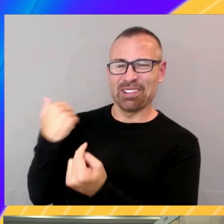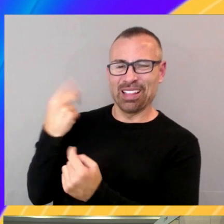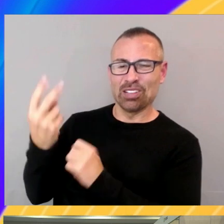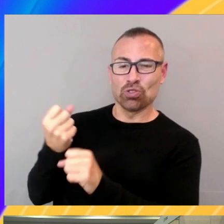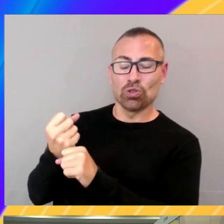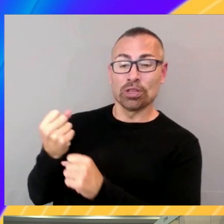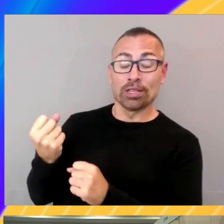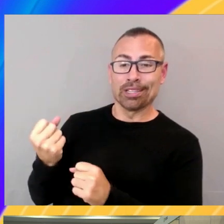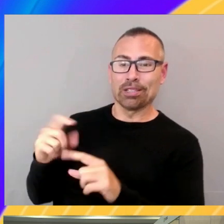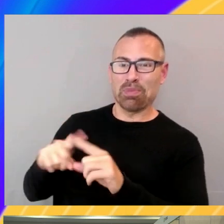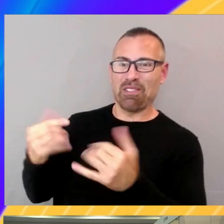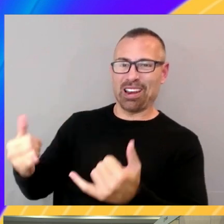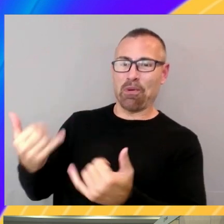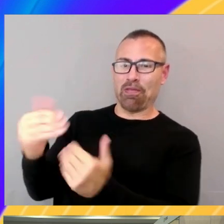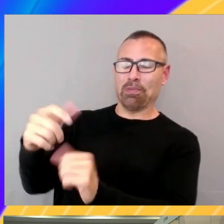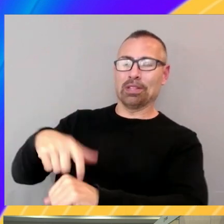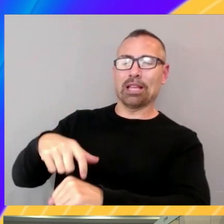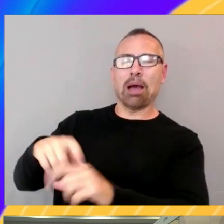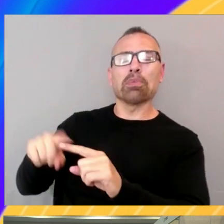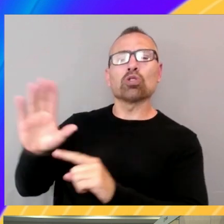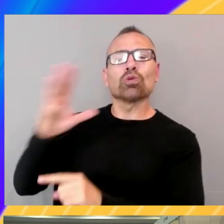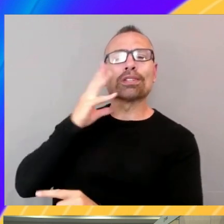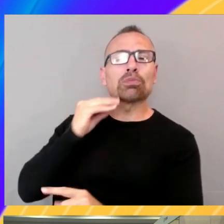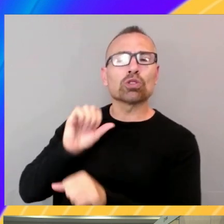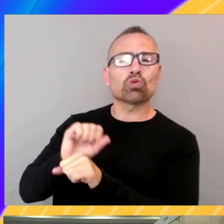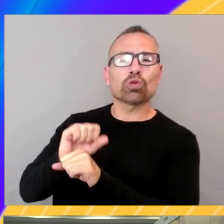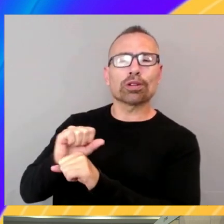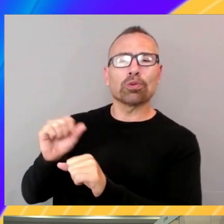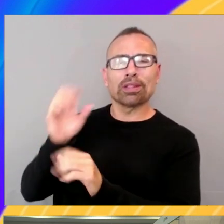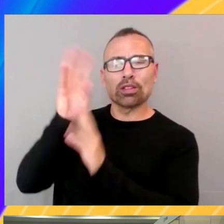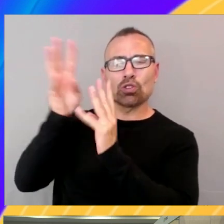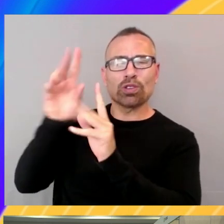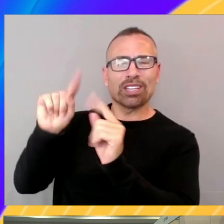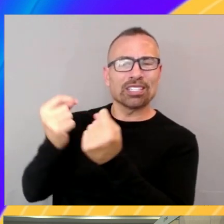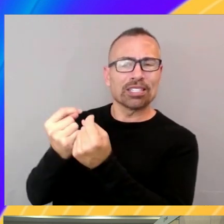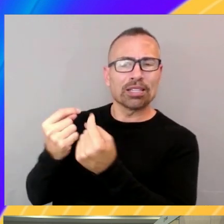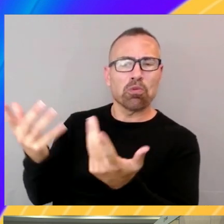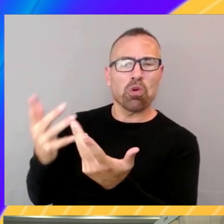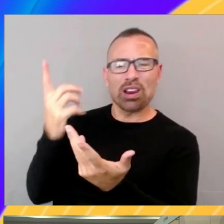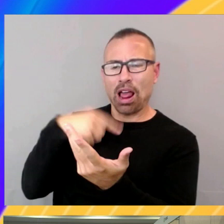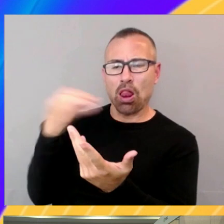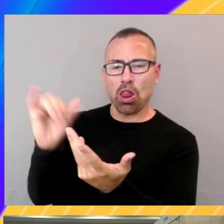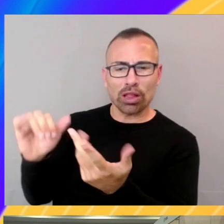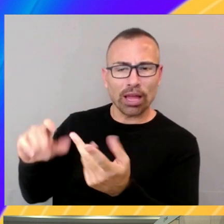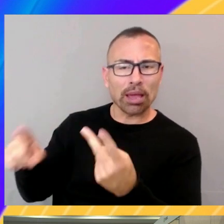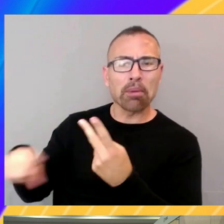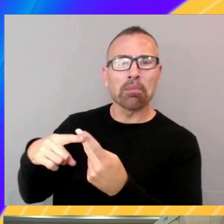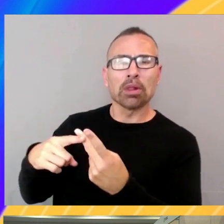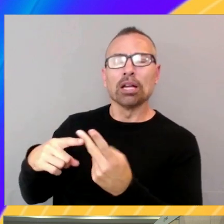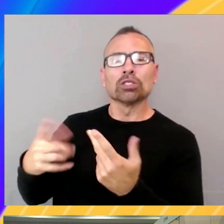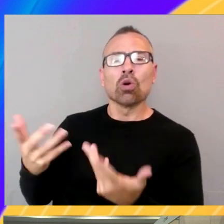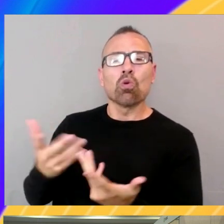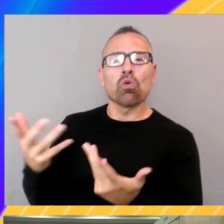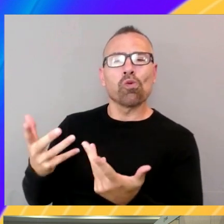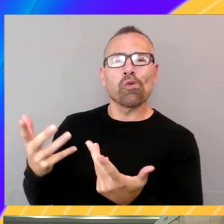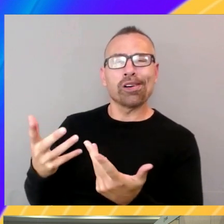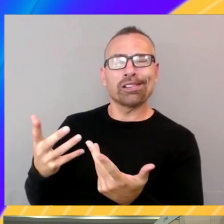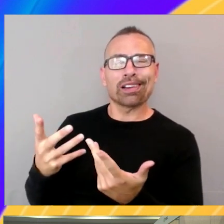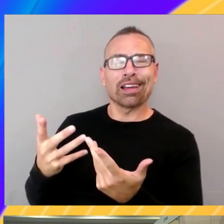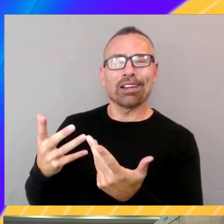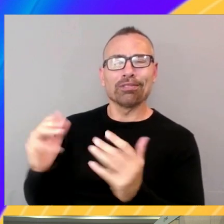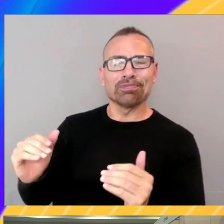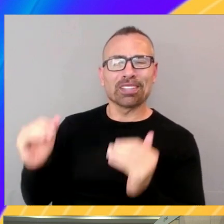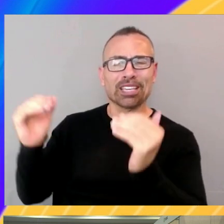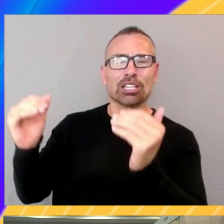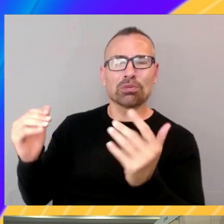creation team? And also, what kind of engagement did you see or lift in the student-teacher engagement? Yeah, so during our A/B testing,